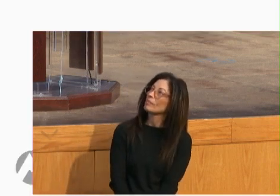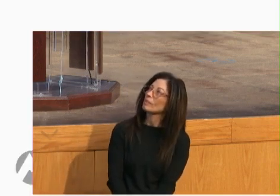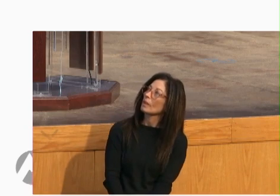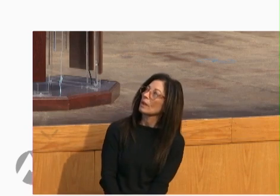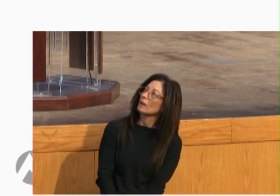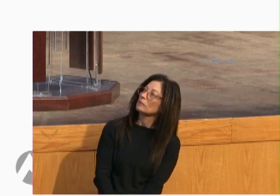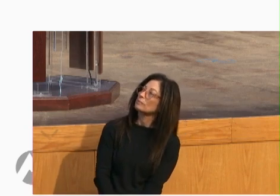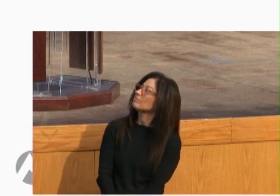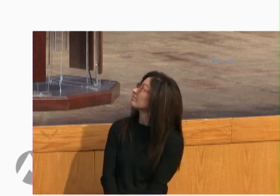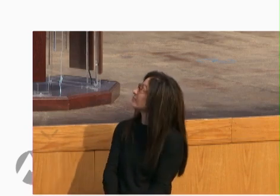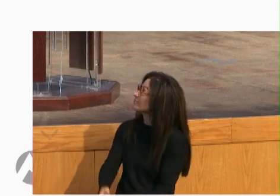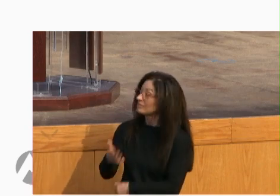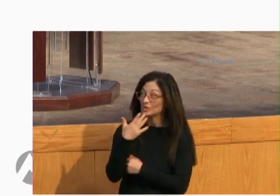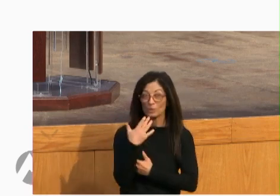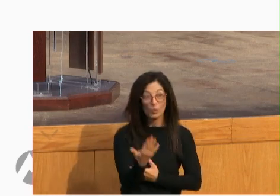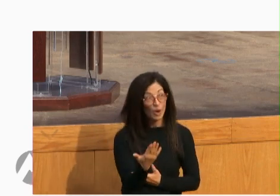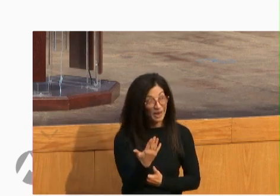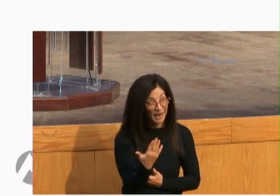Good morning.